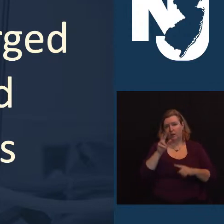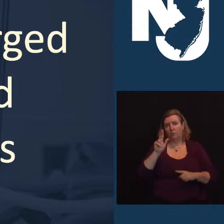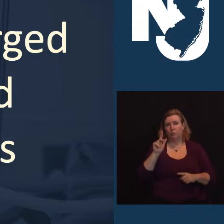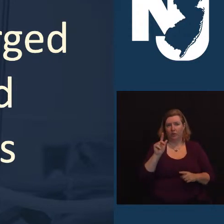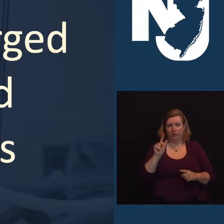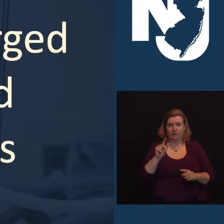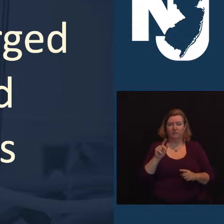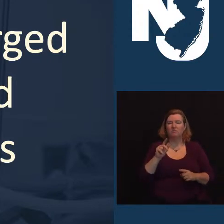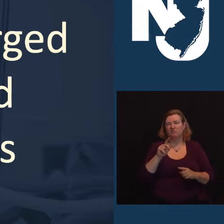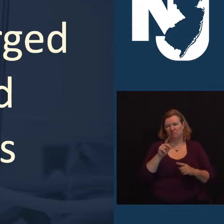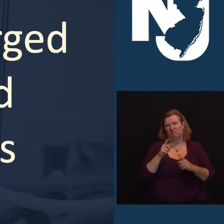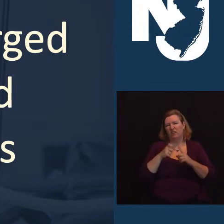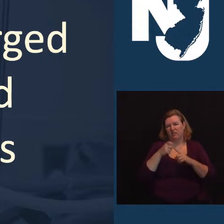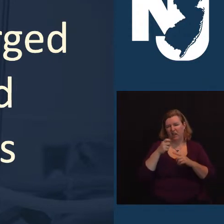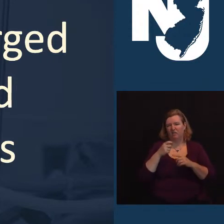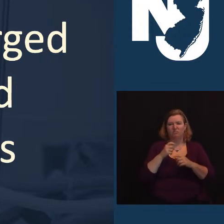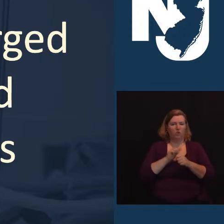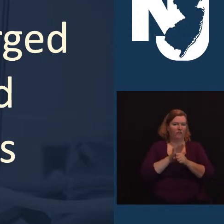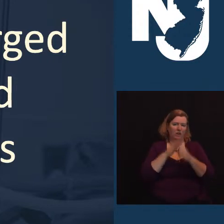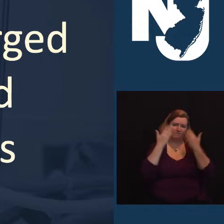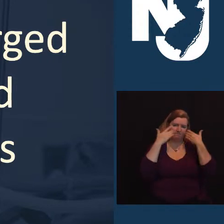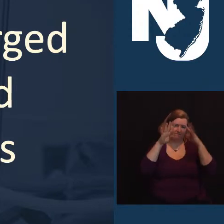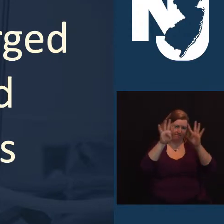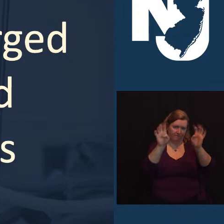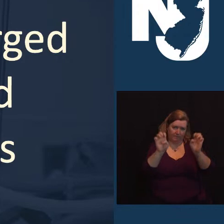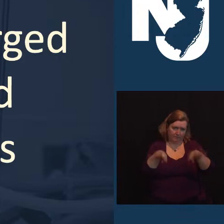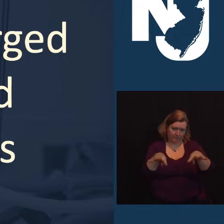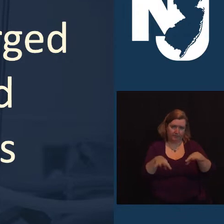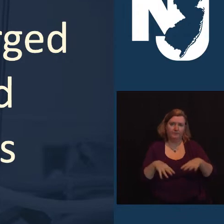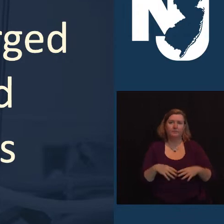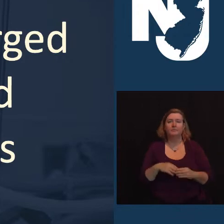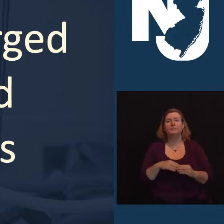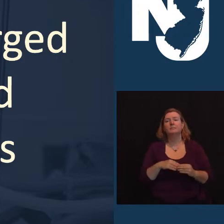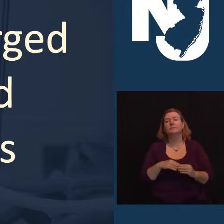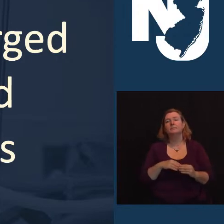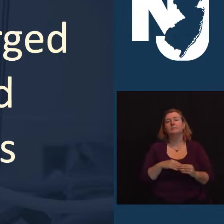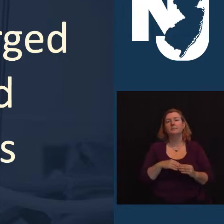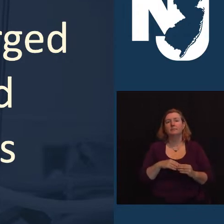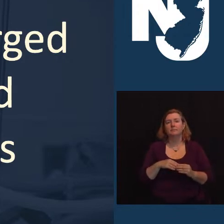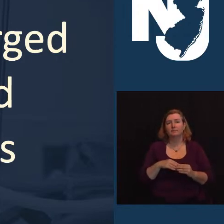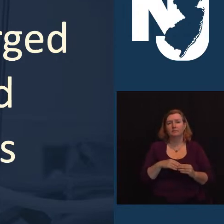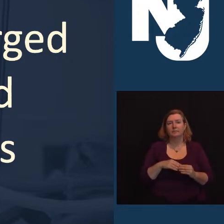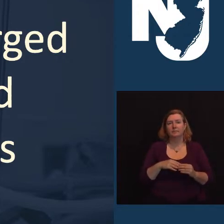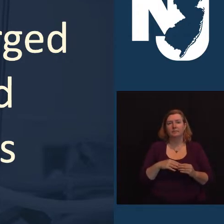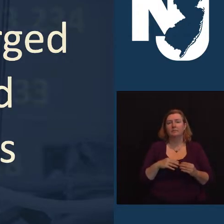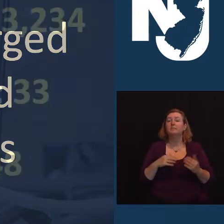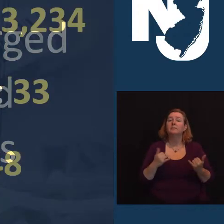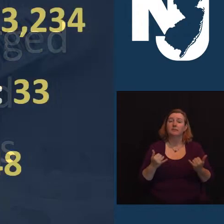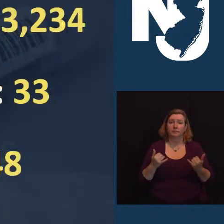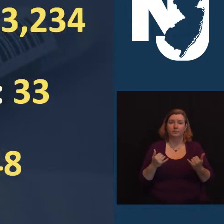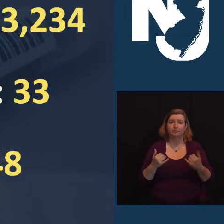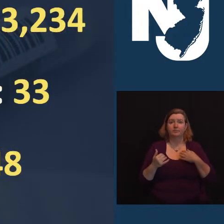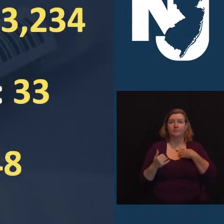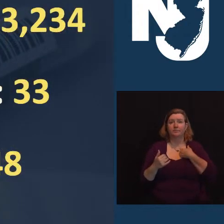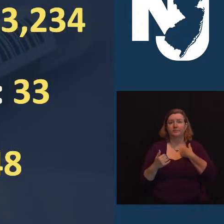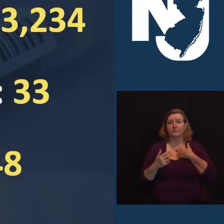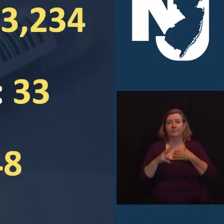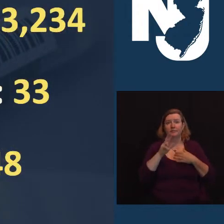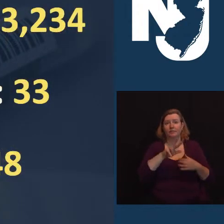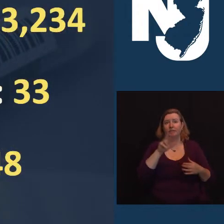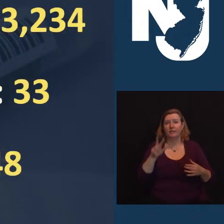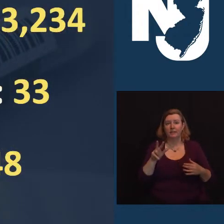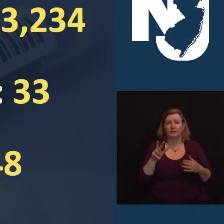deaths. However, this is confirmed, and we are, with a heavy heart, reporting 33 newly